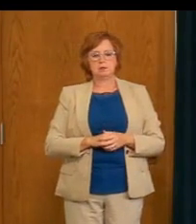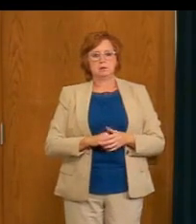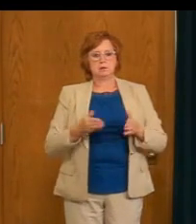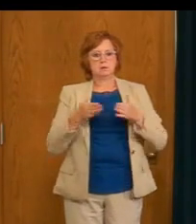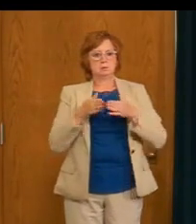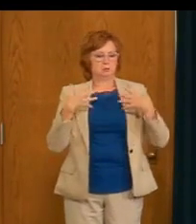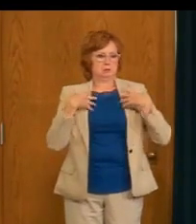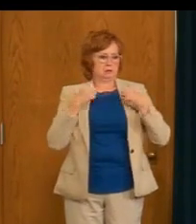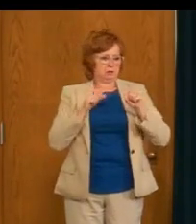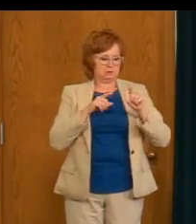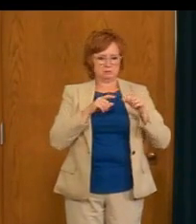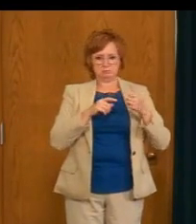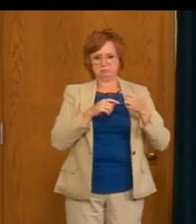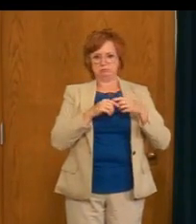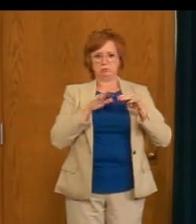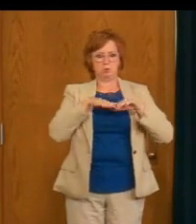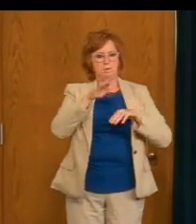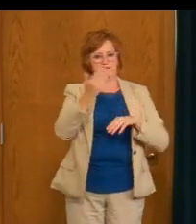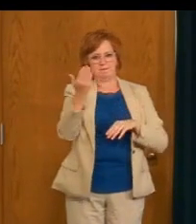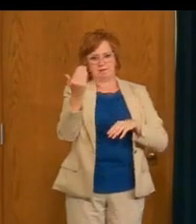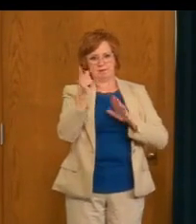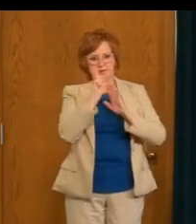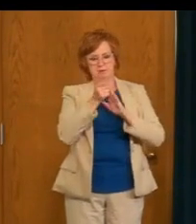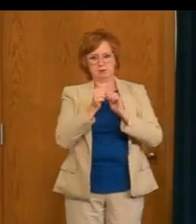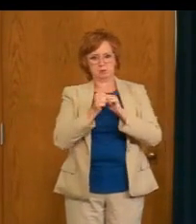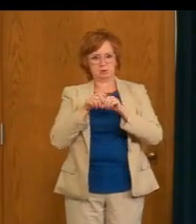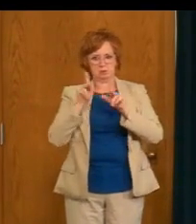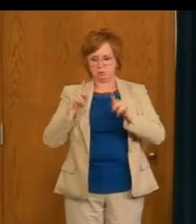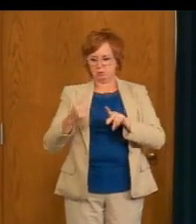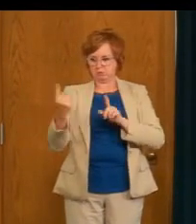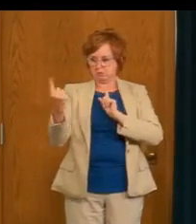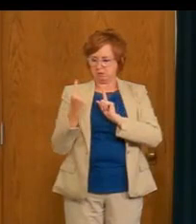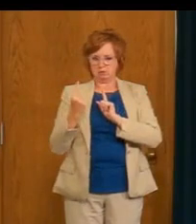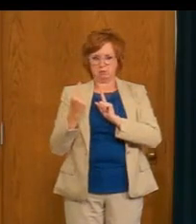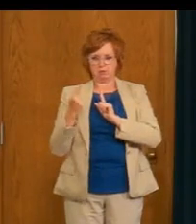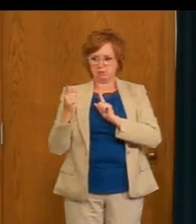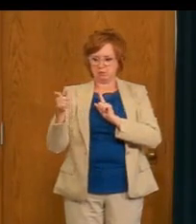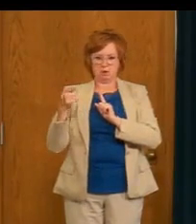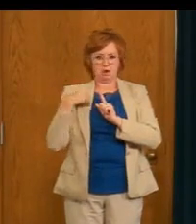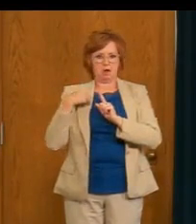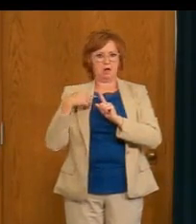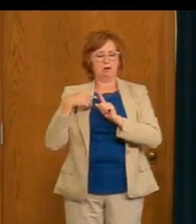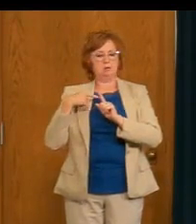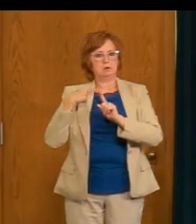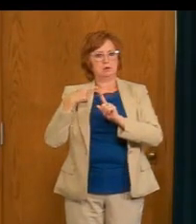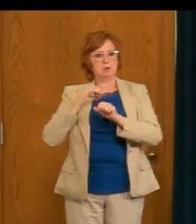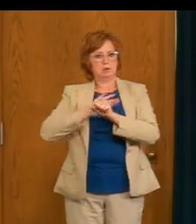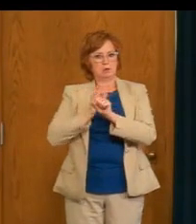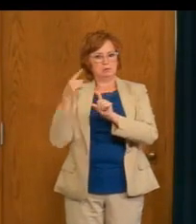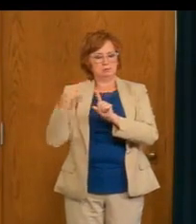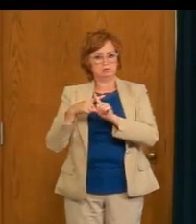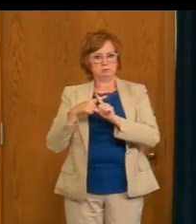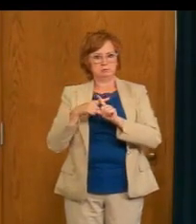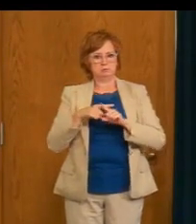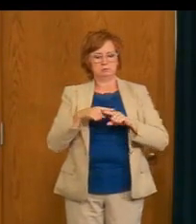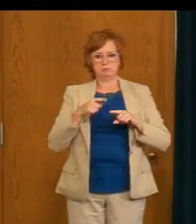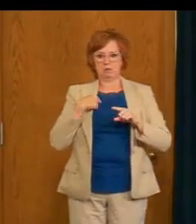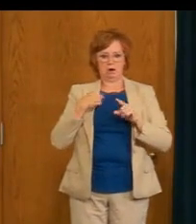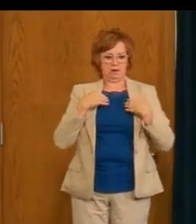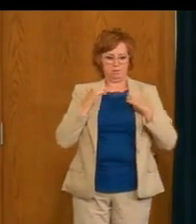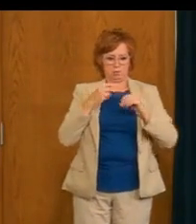than 50 minutes face-to-face in an indoor location with someone who tested positive COVID, you should isolate yourself even before public health contacts